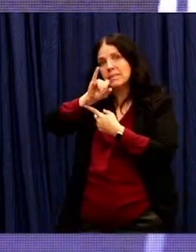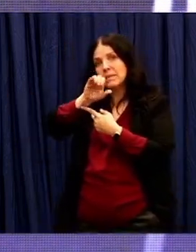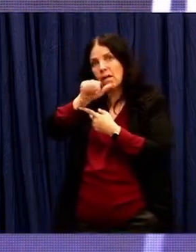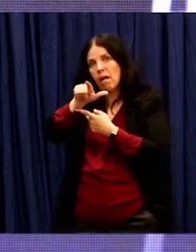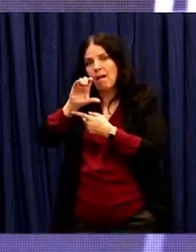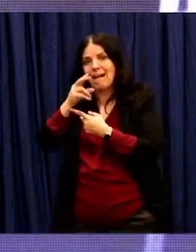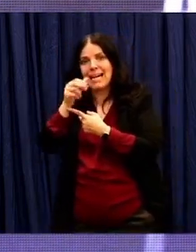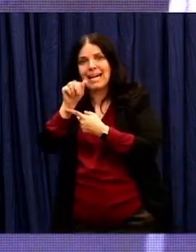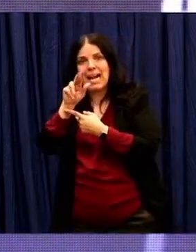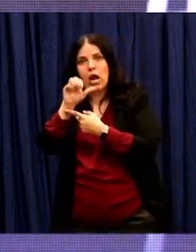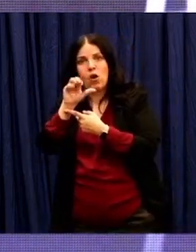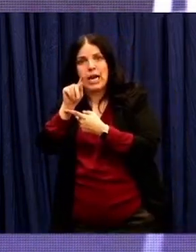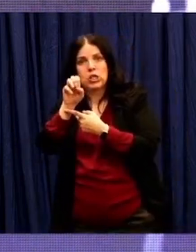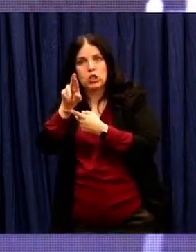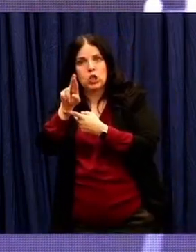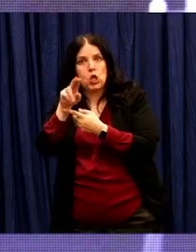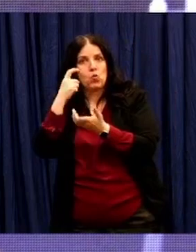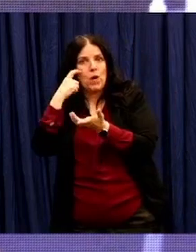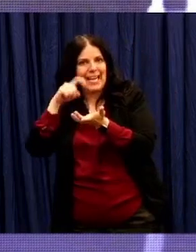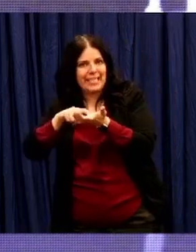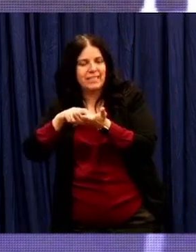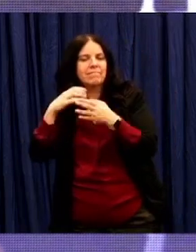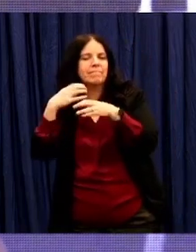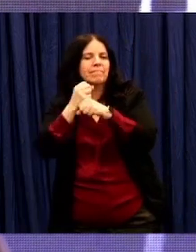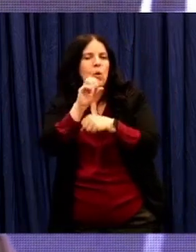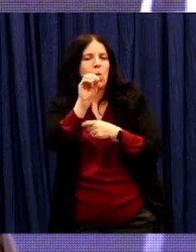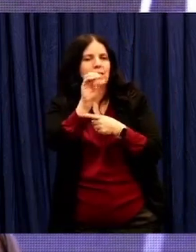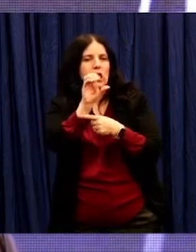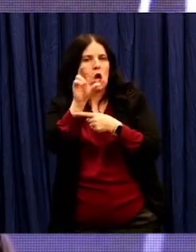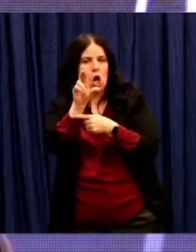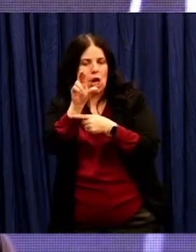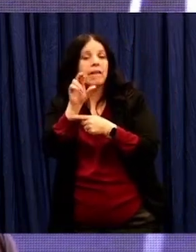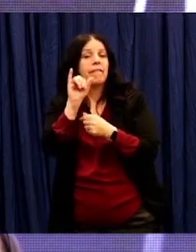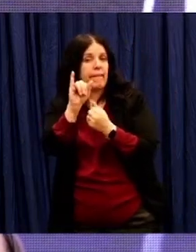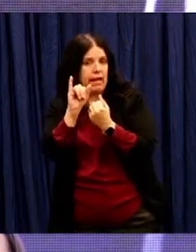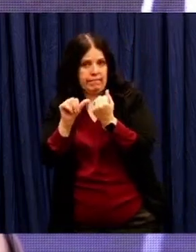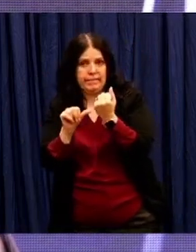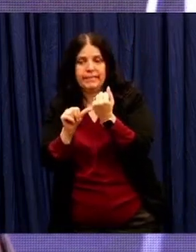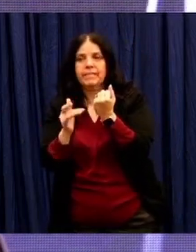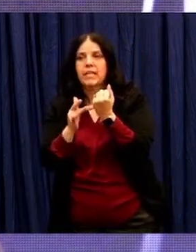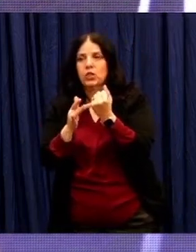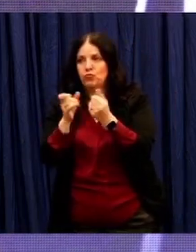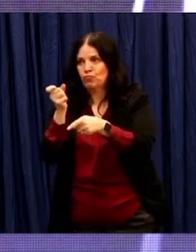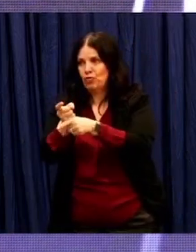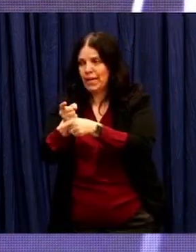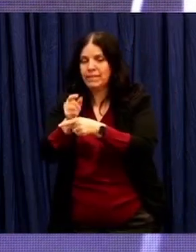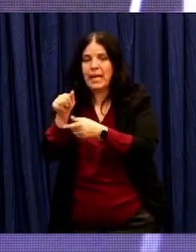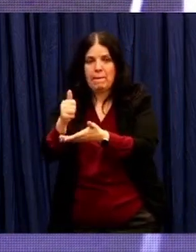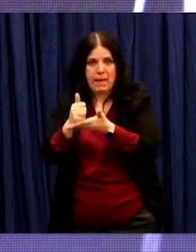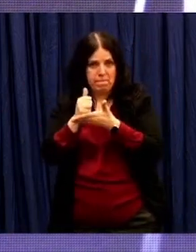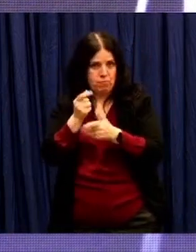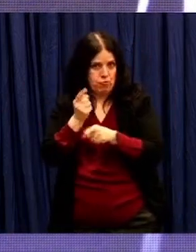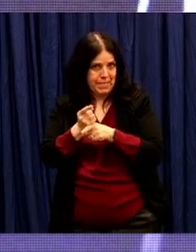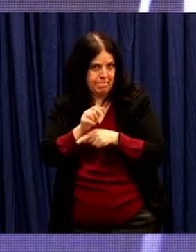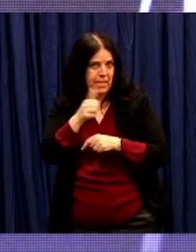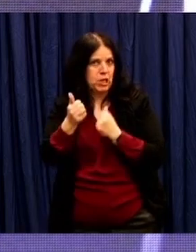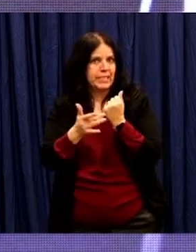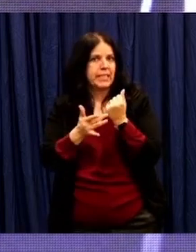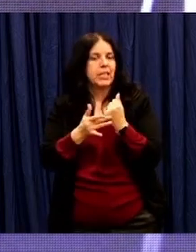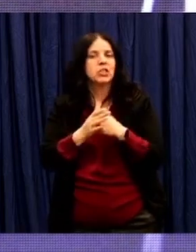used as a tool for assistive technology, or OCR. Can be very helpful.